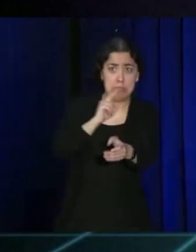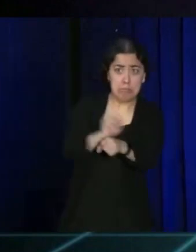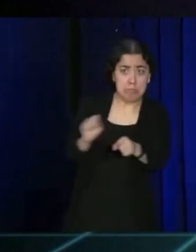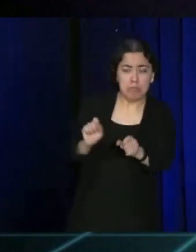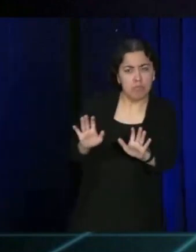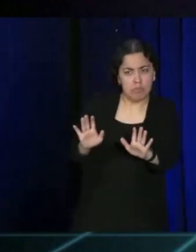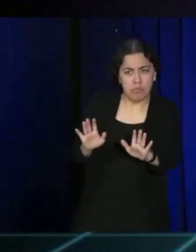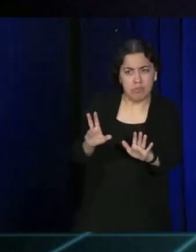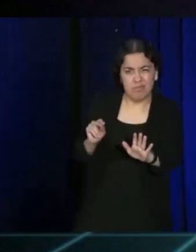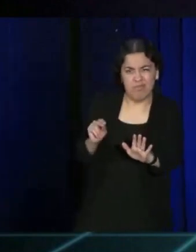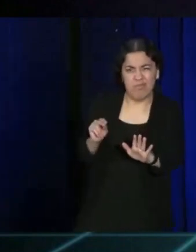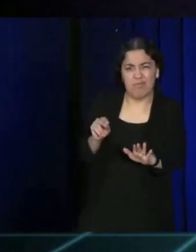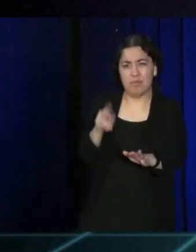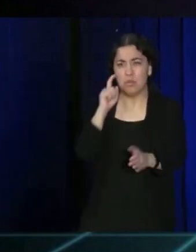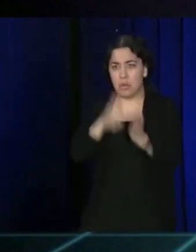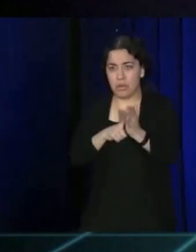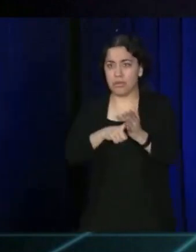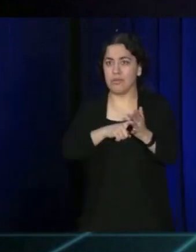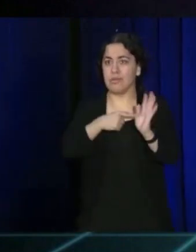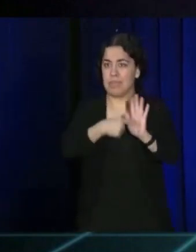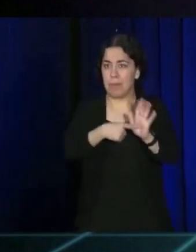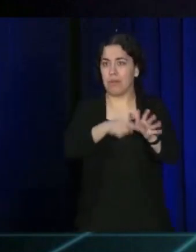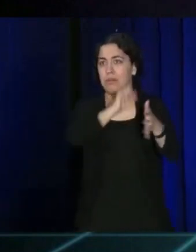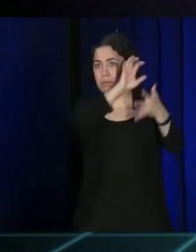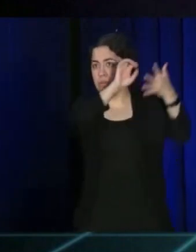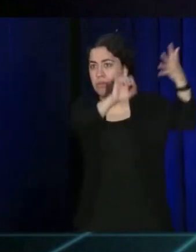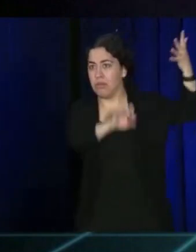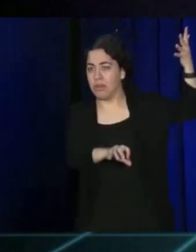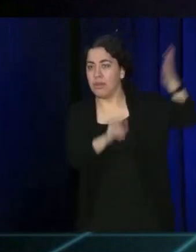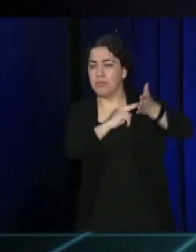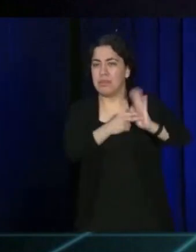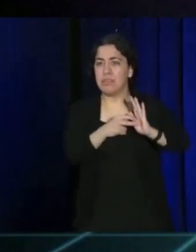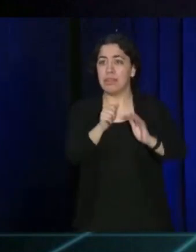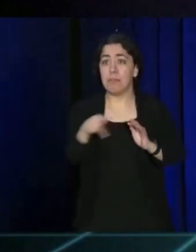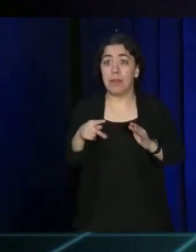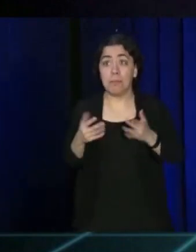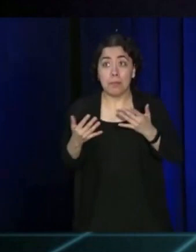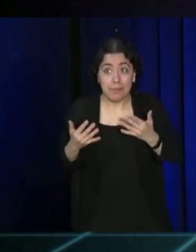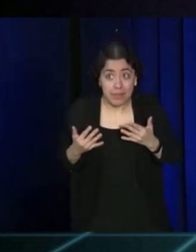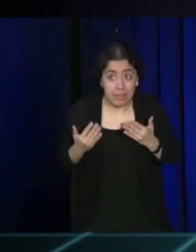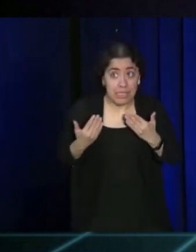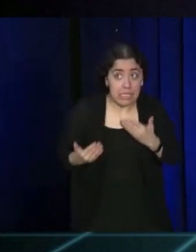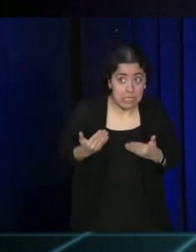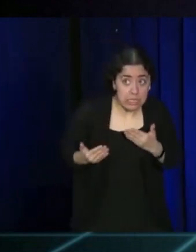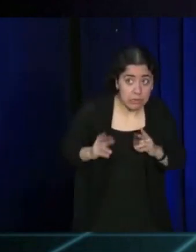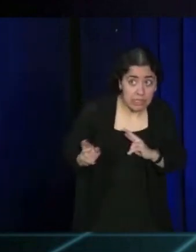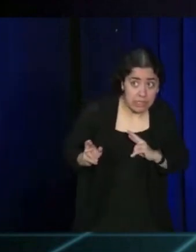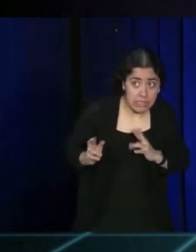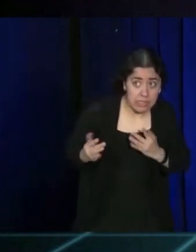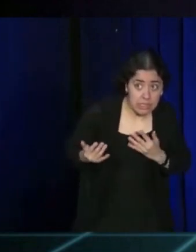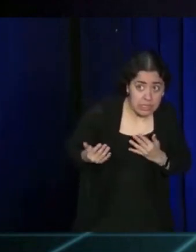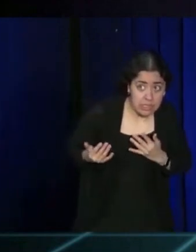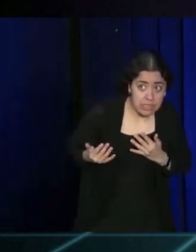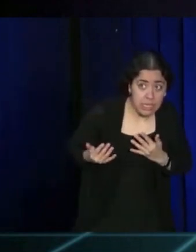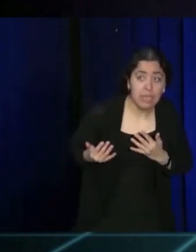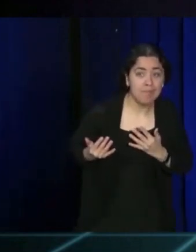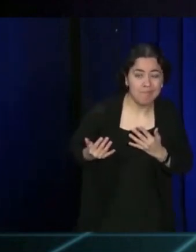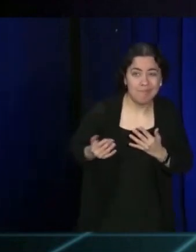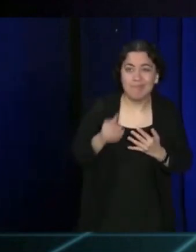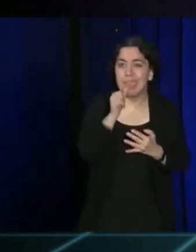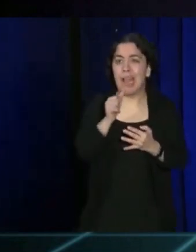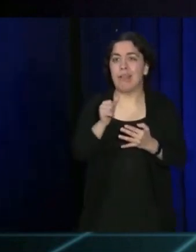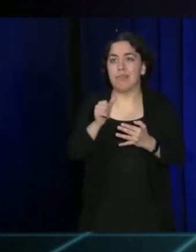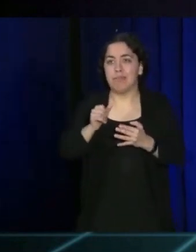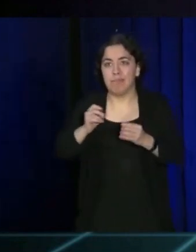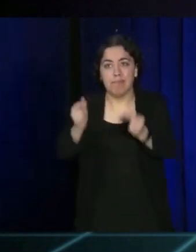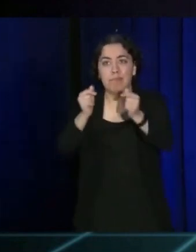all of those cases, the app wasn't ready. It just looked like it might be maybe ready for us. So as my friend Mark